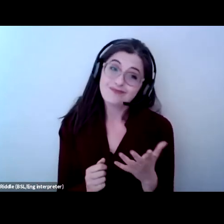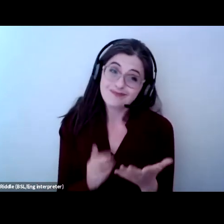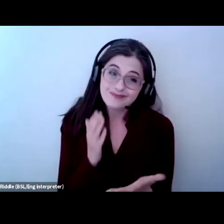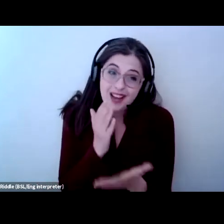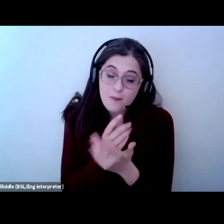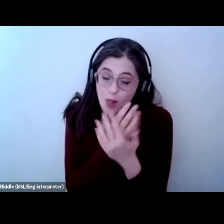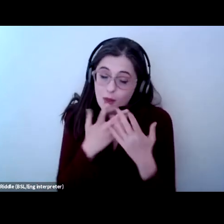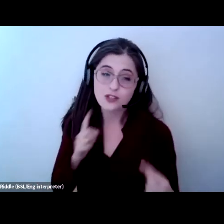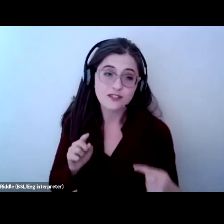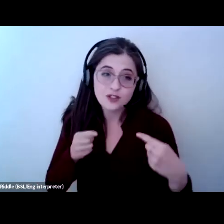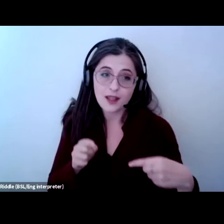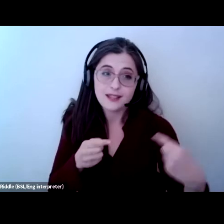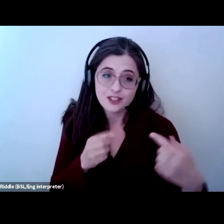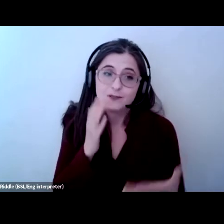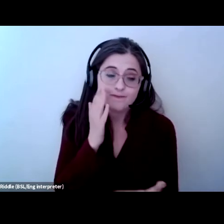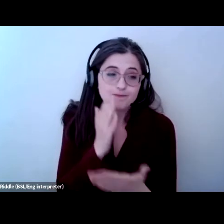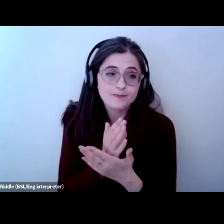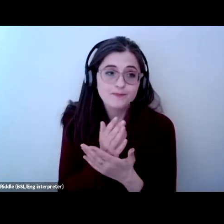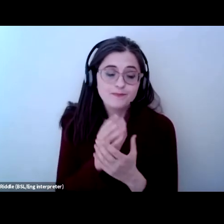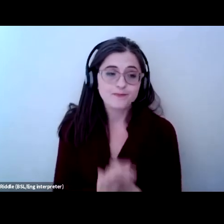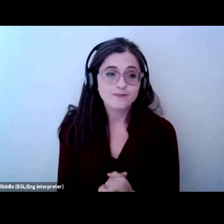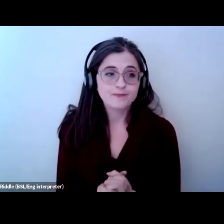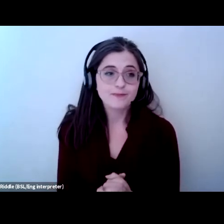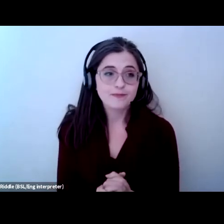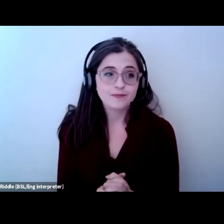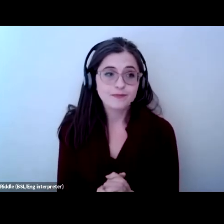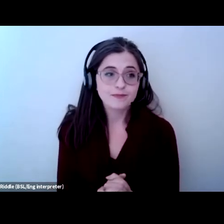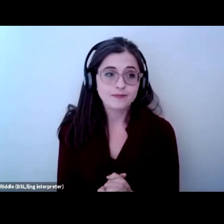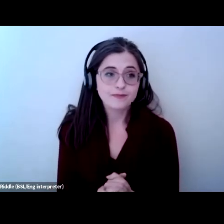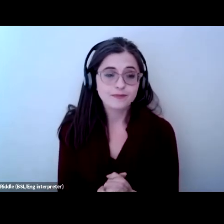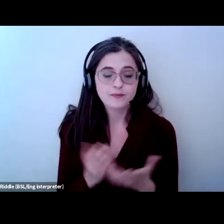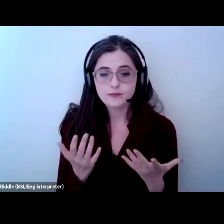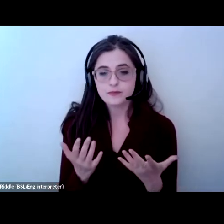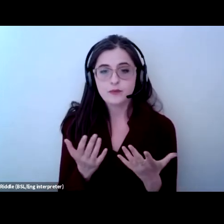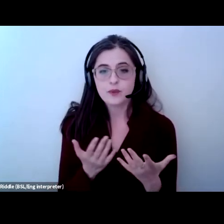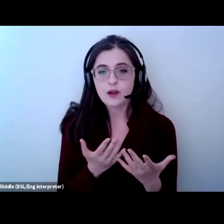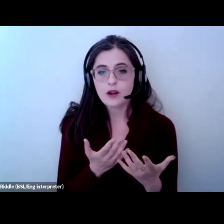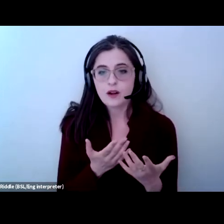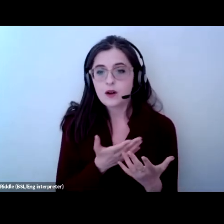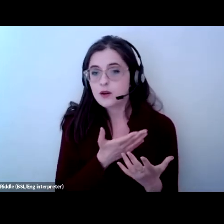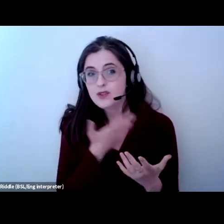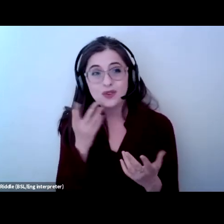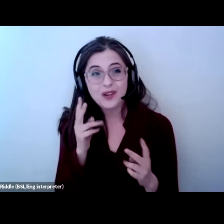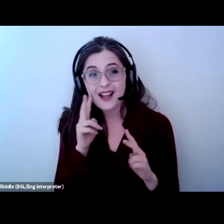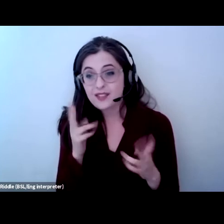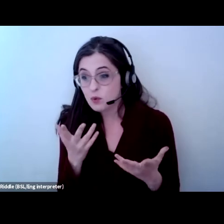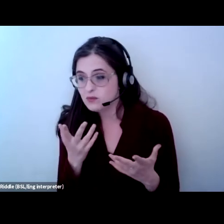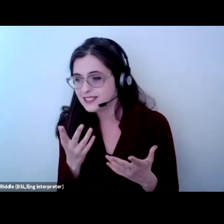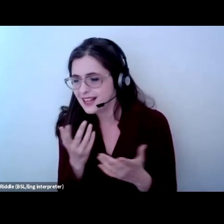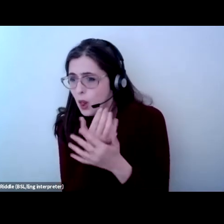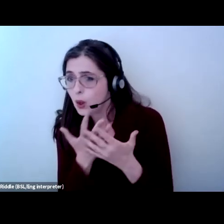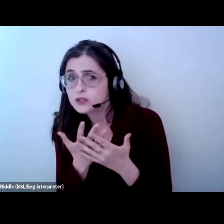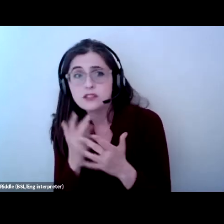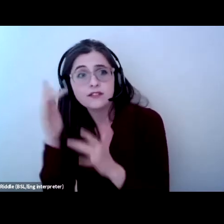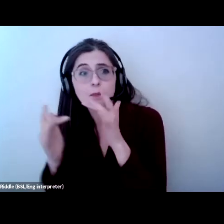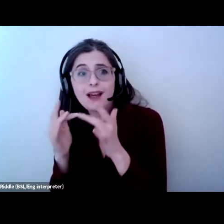challenges, and obviously we're not seeing, you know, loads and loads of platforms emerging, and it